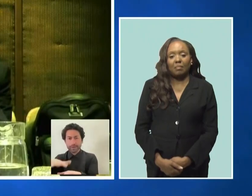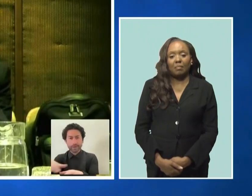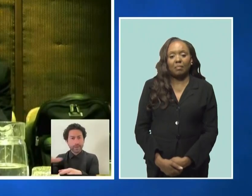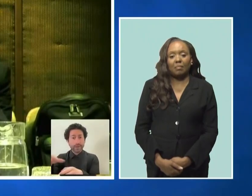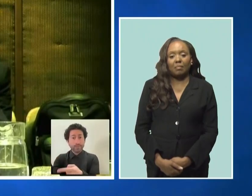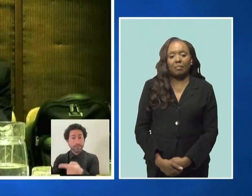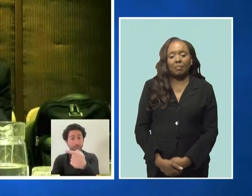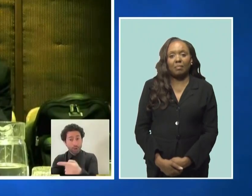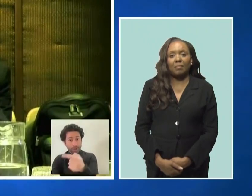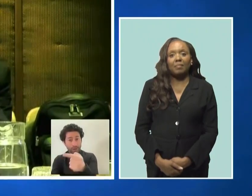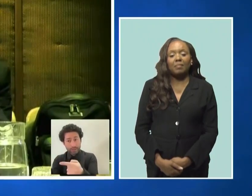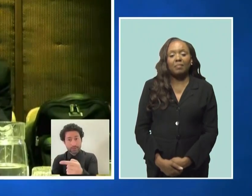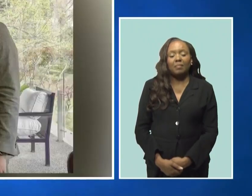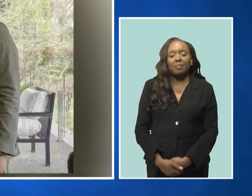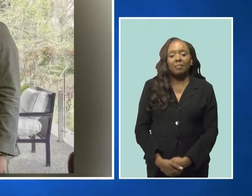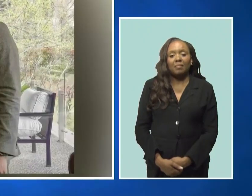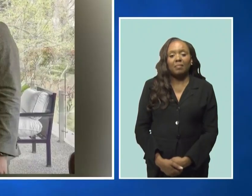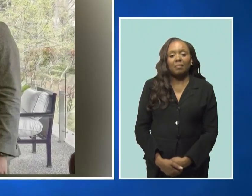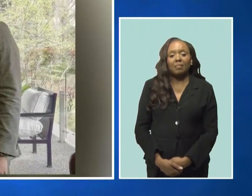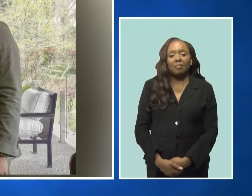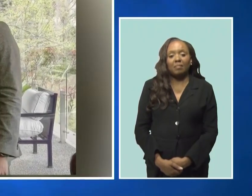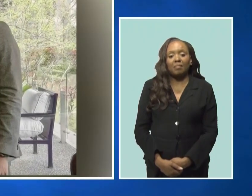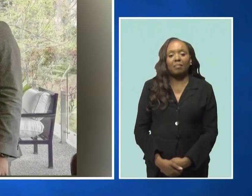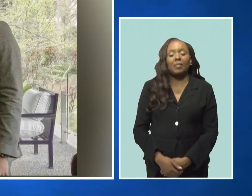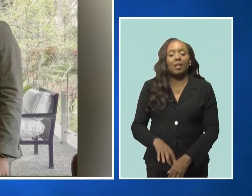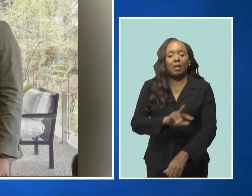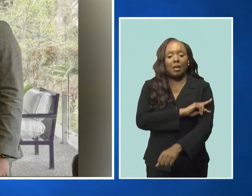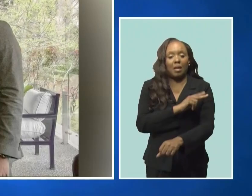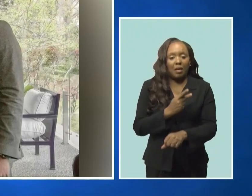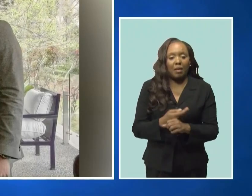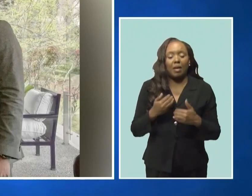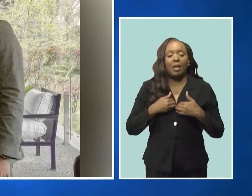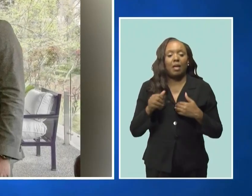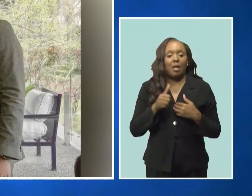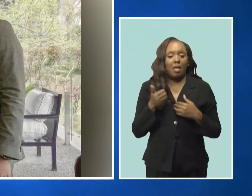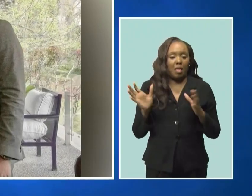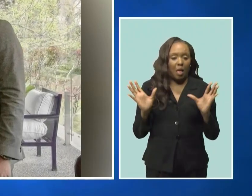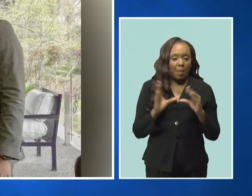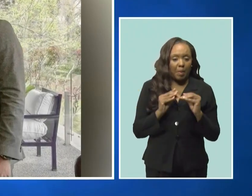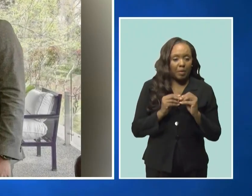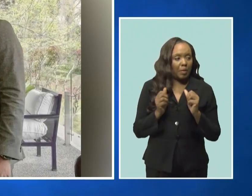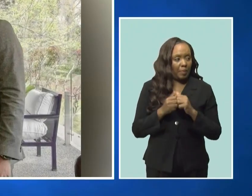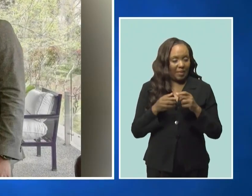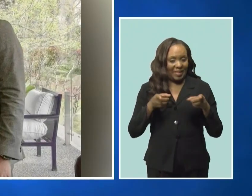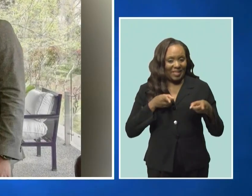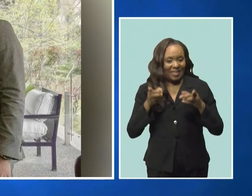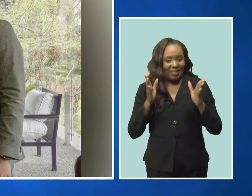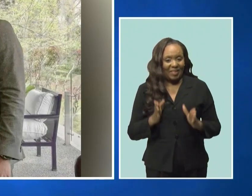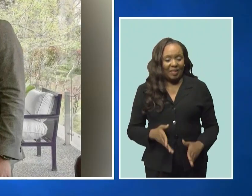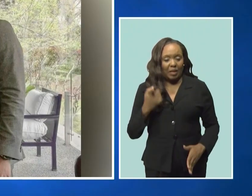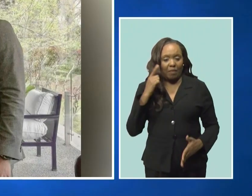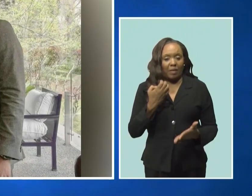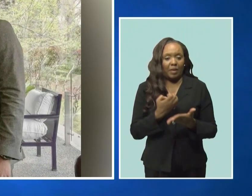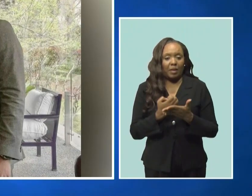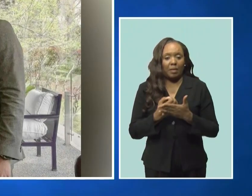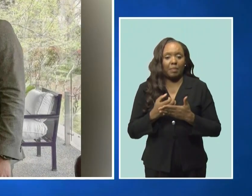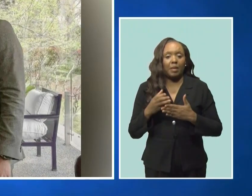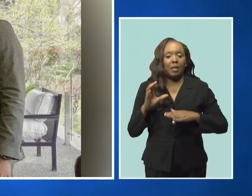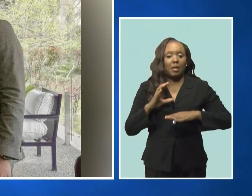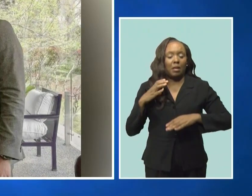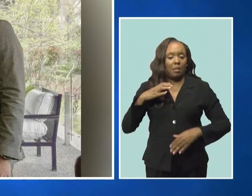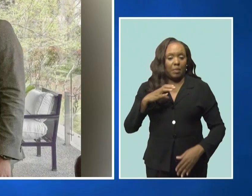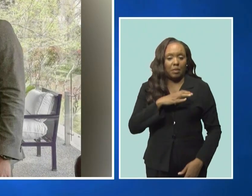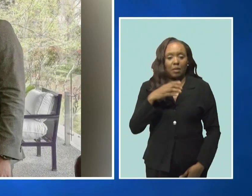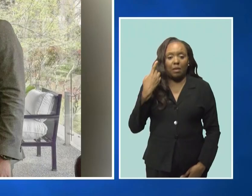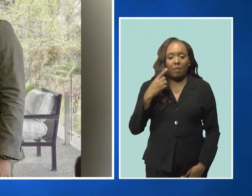political process. Now, while in Costa Rica, Minister Humphrey held a bilateral meeting with the Executive Director of the